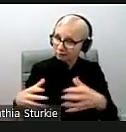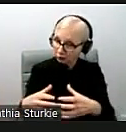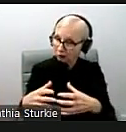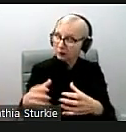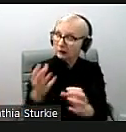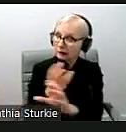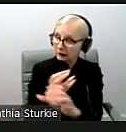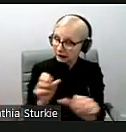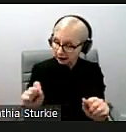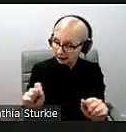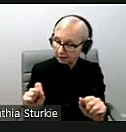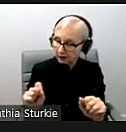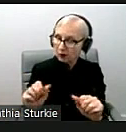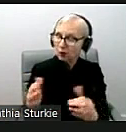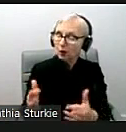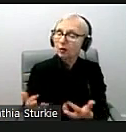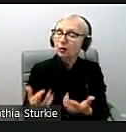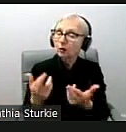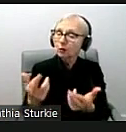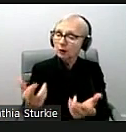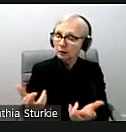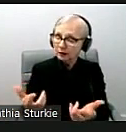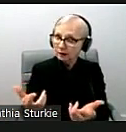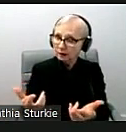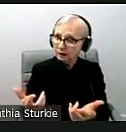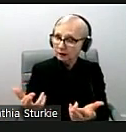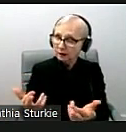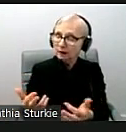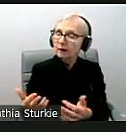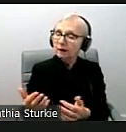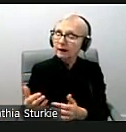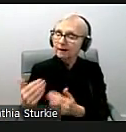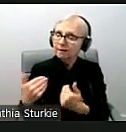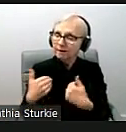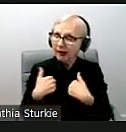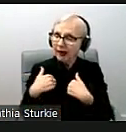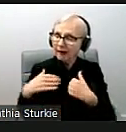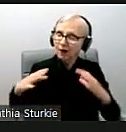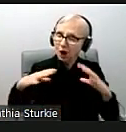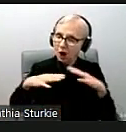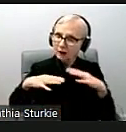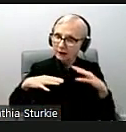that people do their holiday plans other than get vaccinated if they haven't?